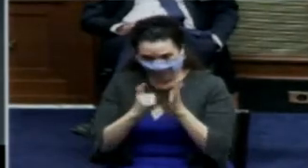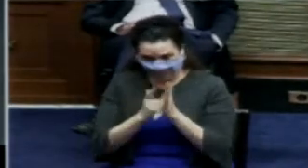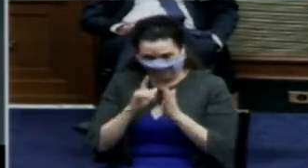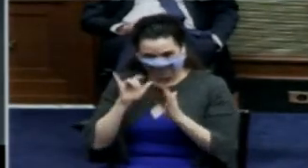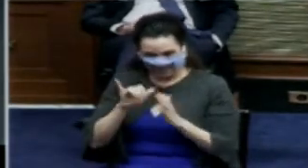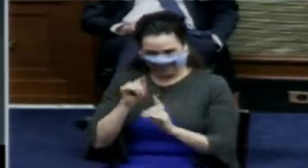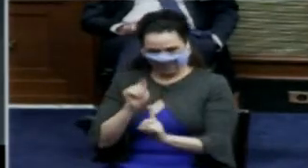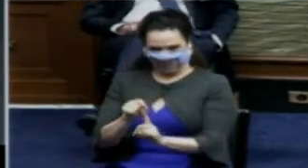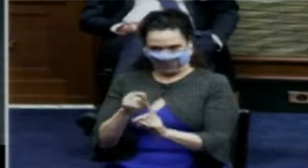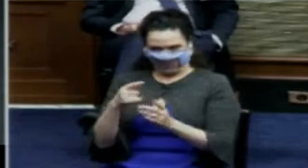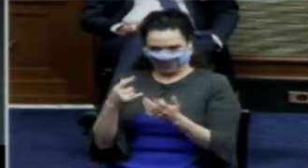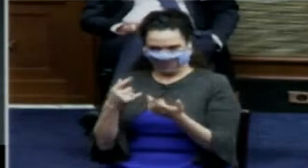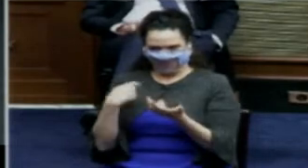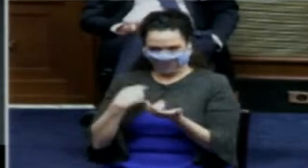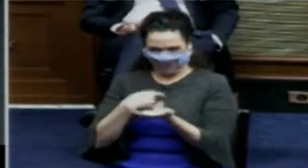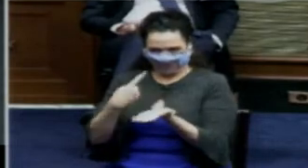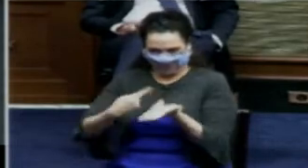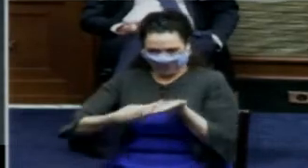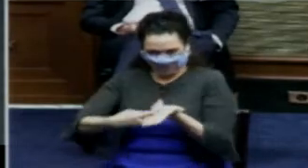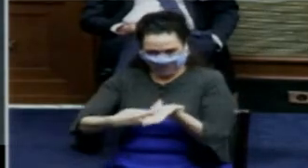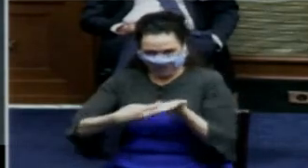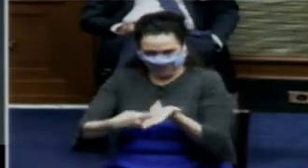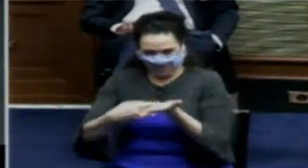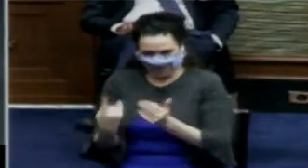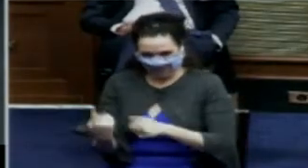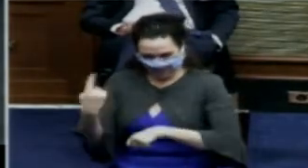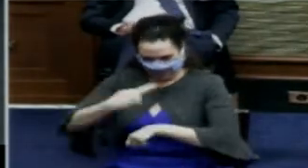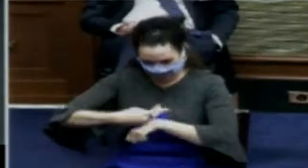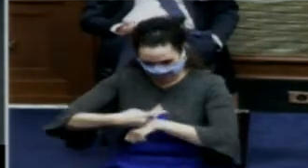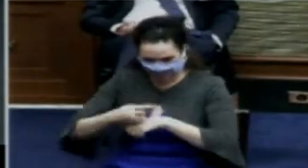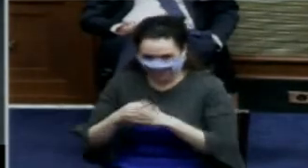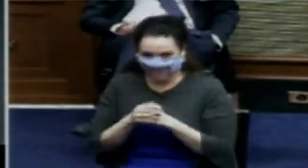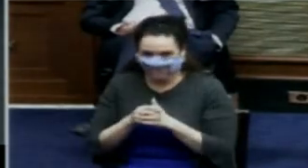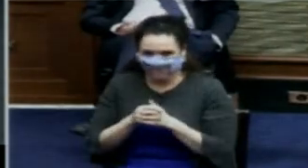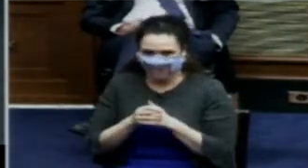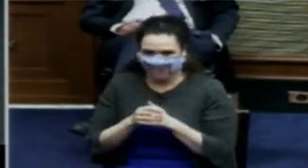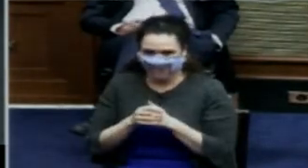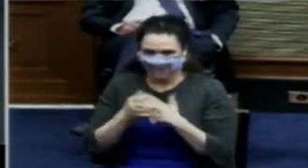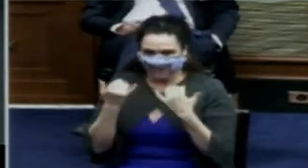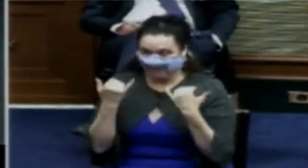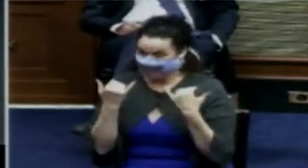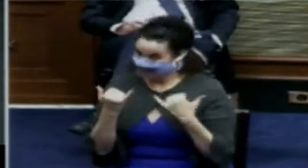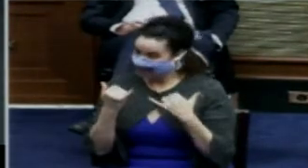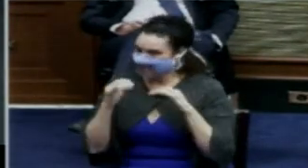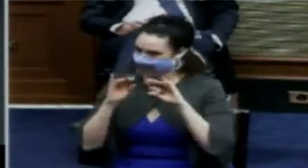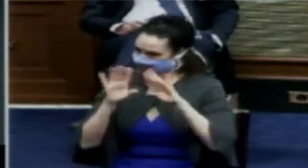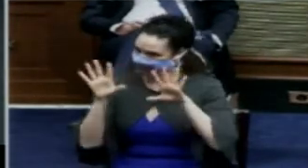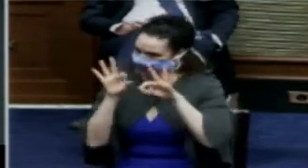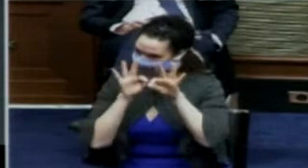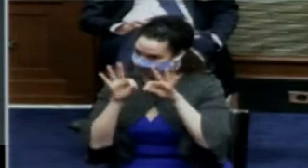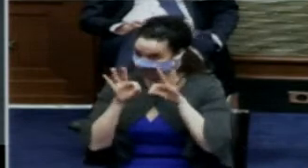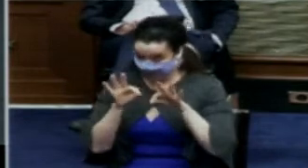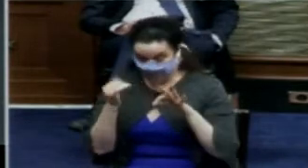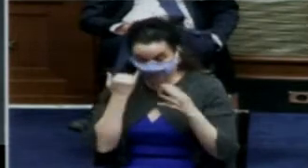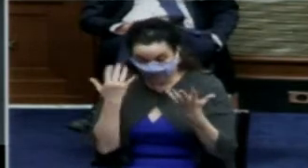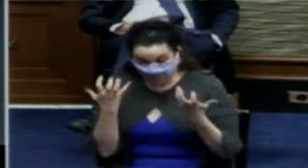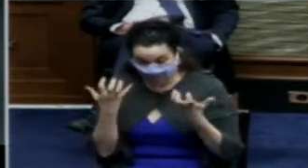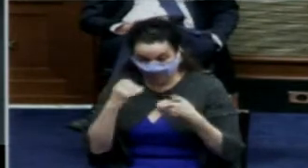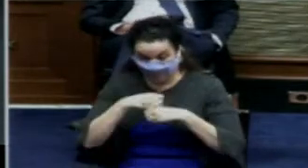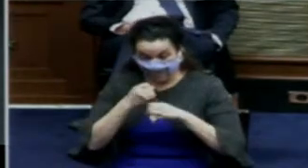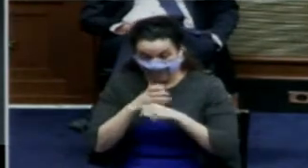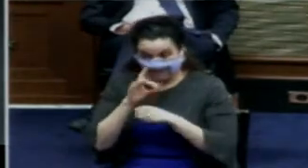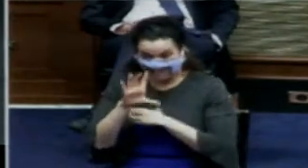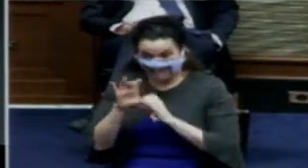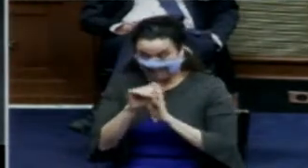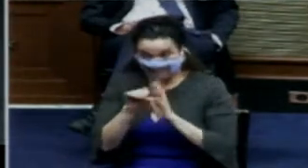today. So, Lima Charlie, let me lay this out. You want to make DC a state? This is what you have to